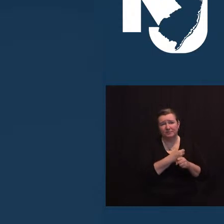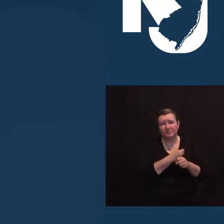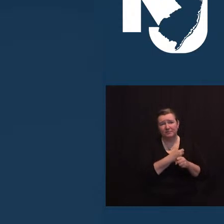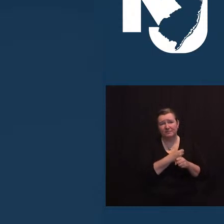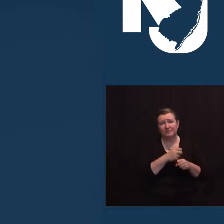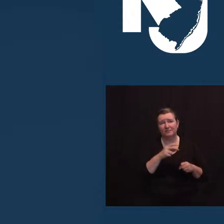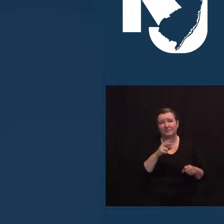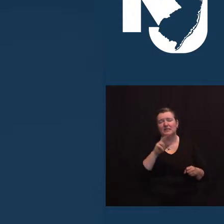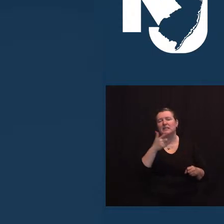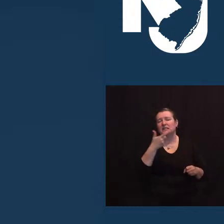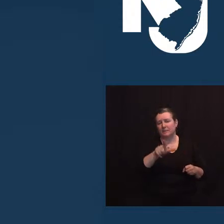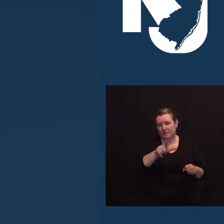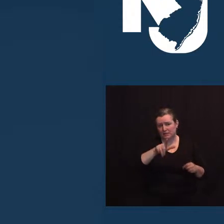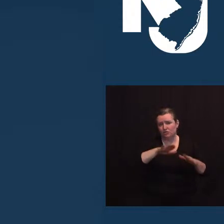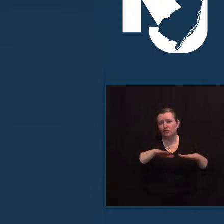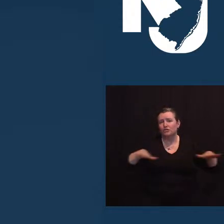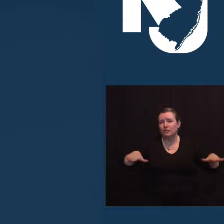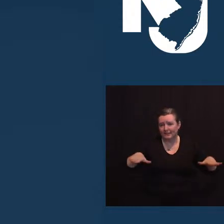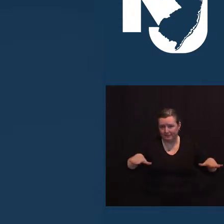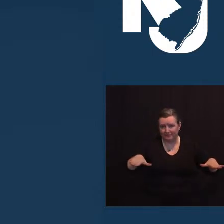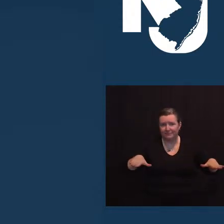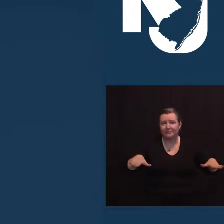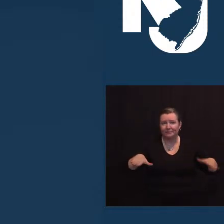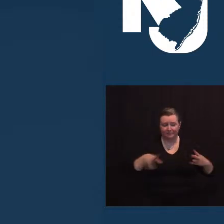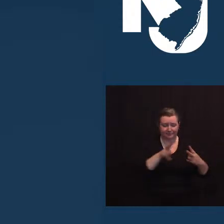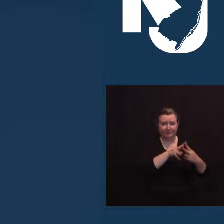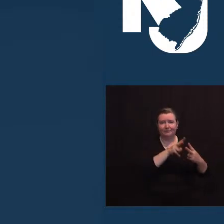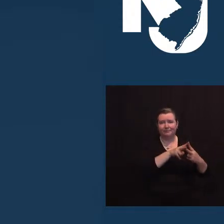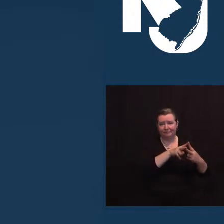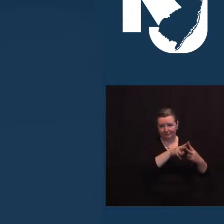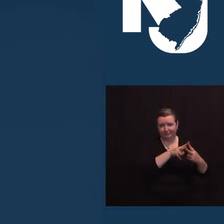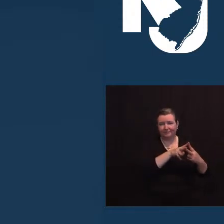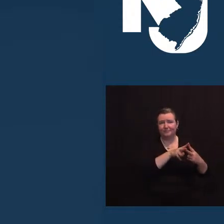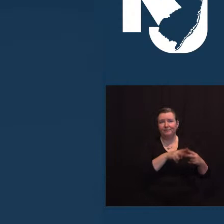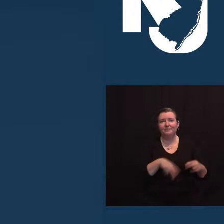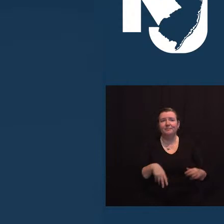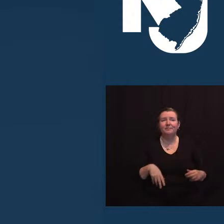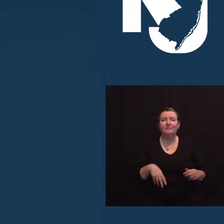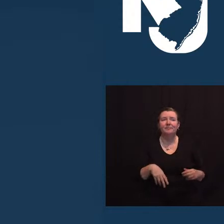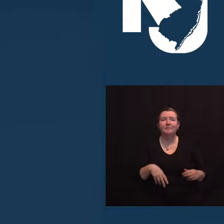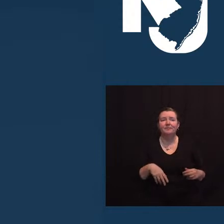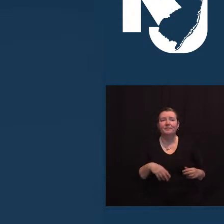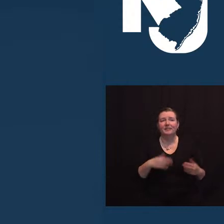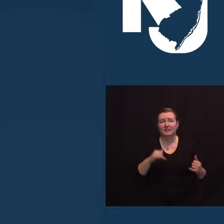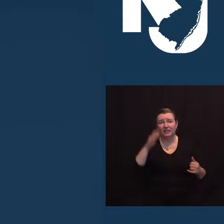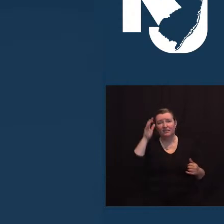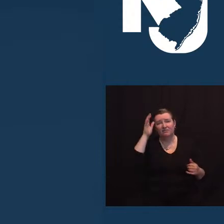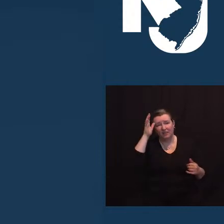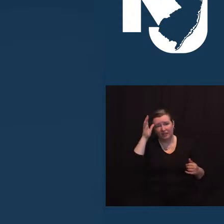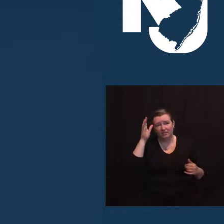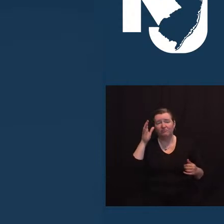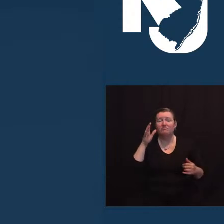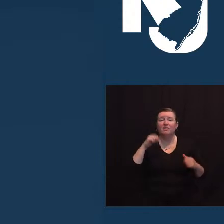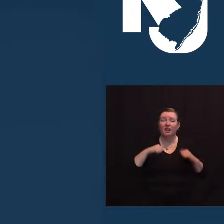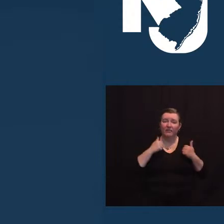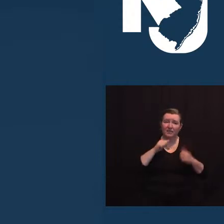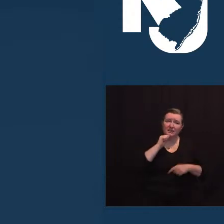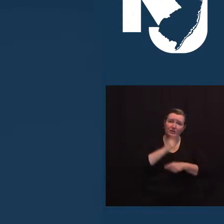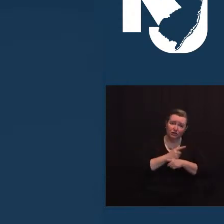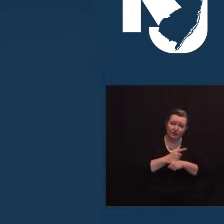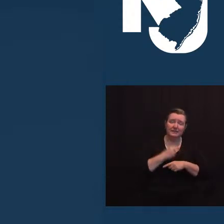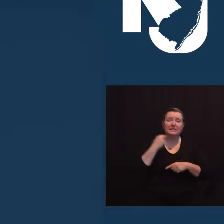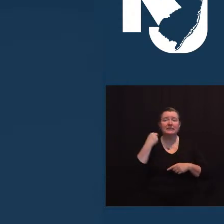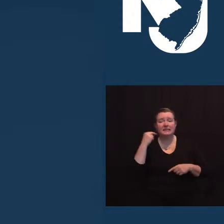Christopher and Mario. He is also survived by his father, Benedetto Sr., as well as by his sister, Donna, and nieces, Nicole and Lauren,